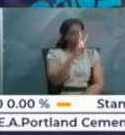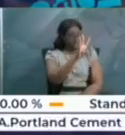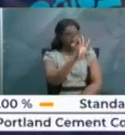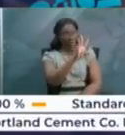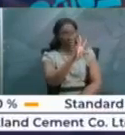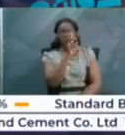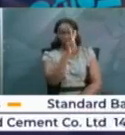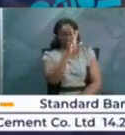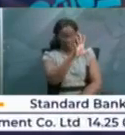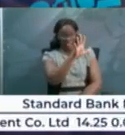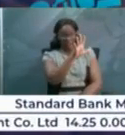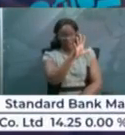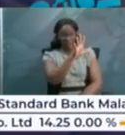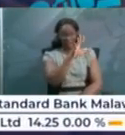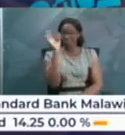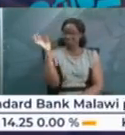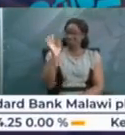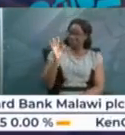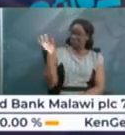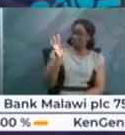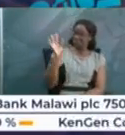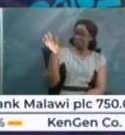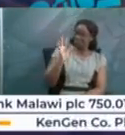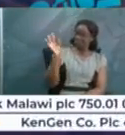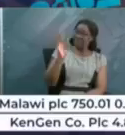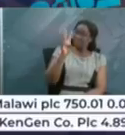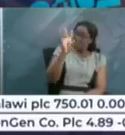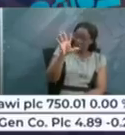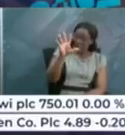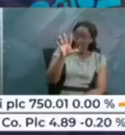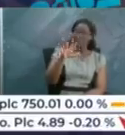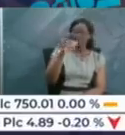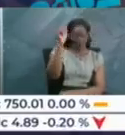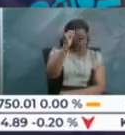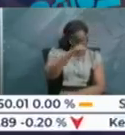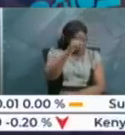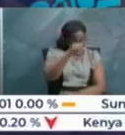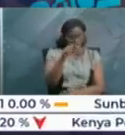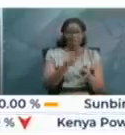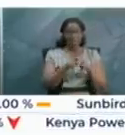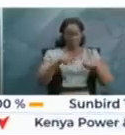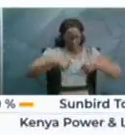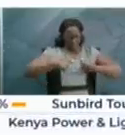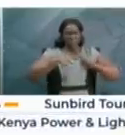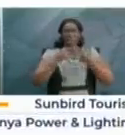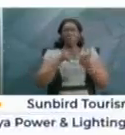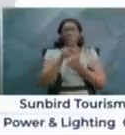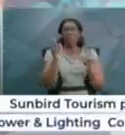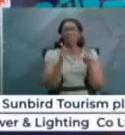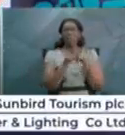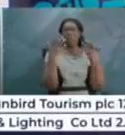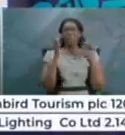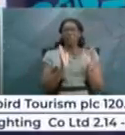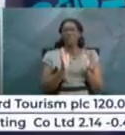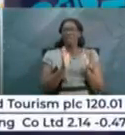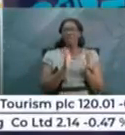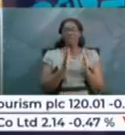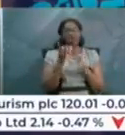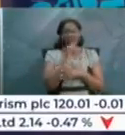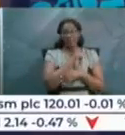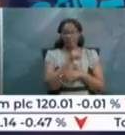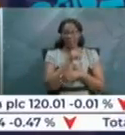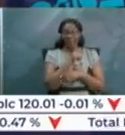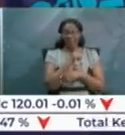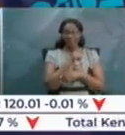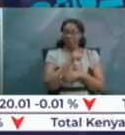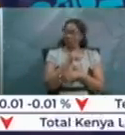wow. Yes. The peanut butters are going out so fast. Pieces of peanut butter. I even had to grab one from my own house. It's already over. I